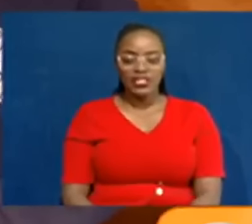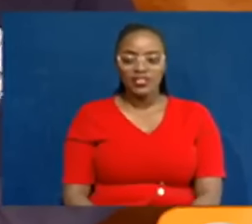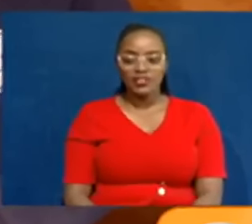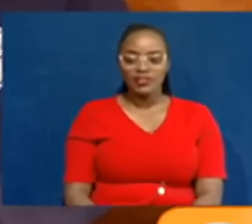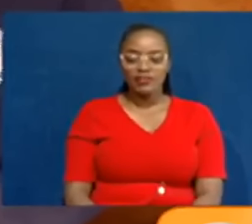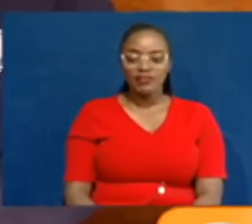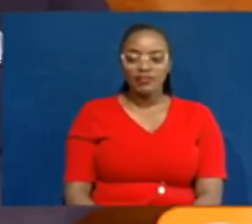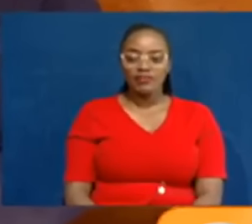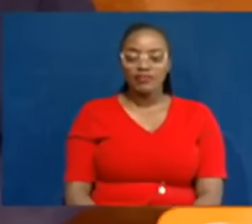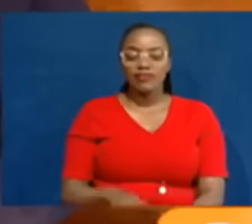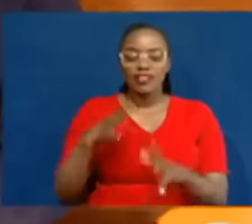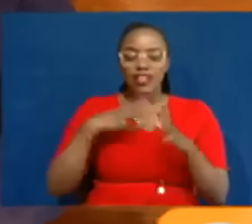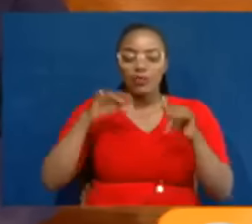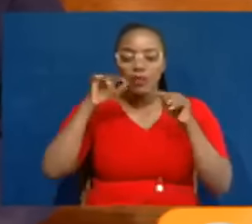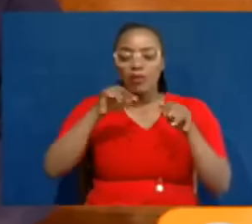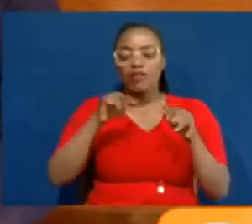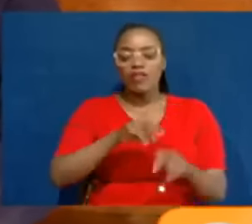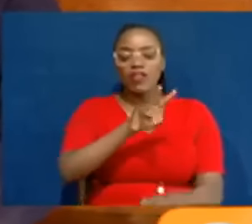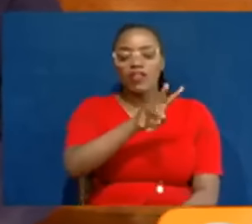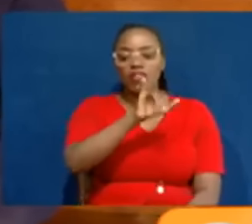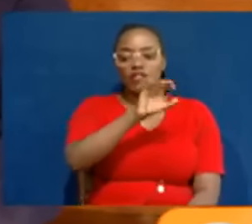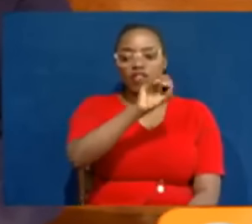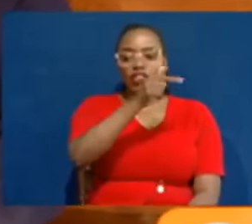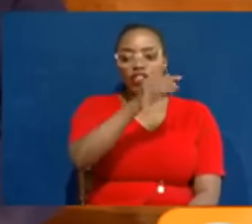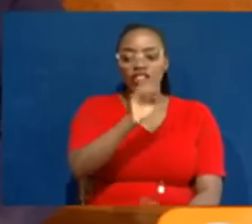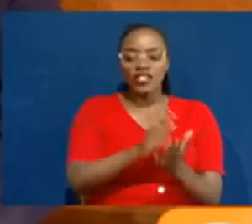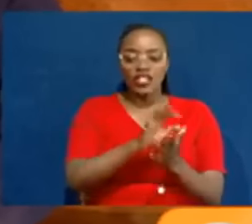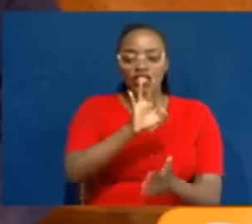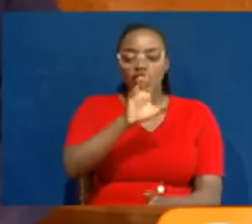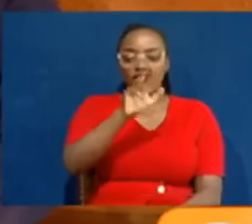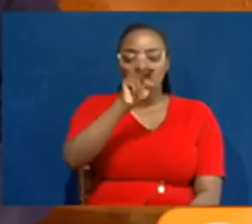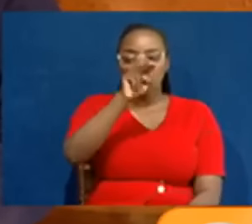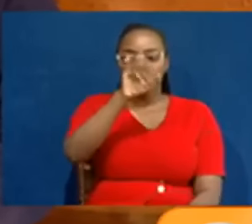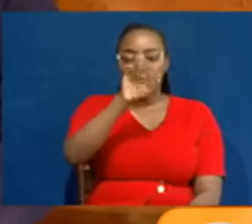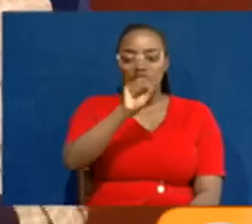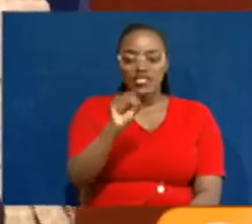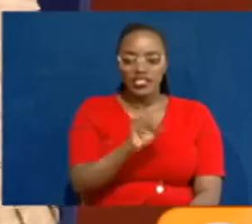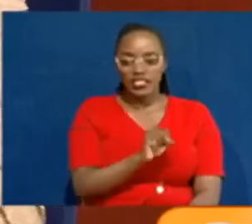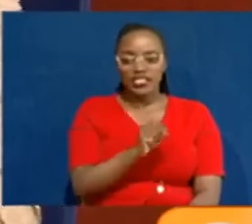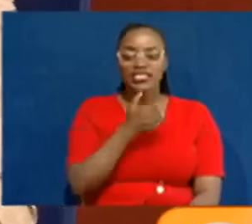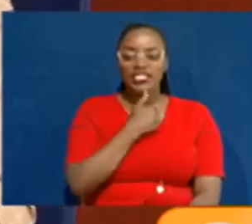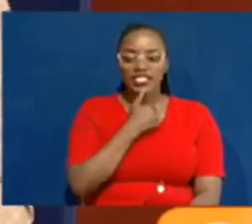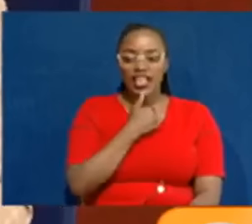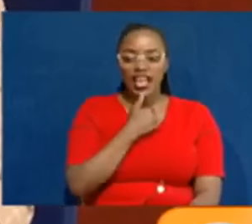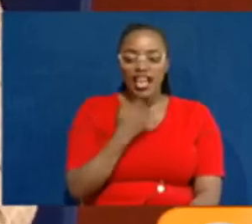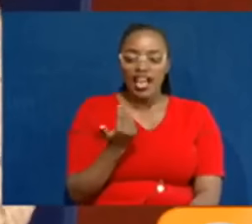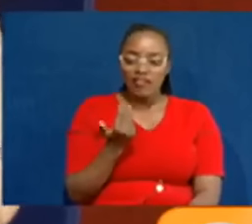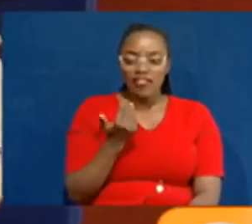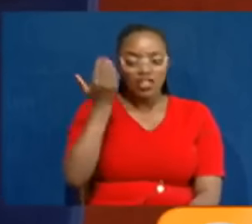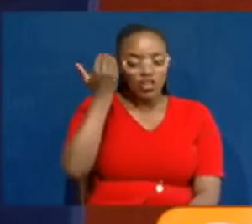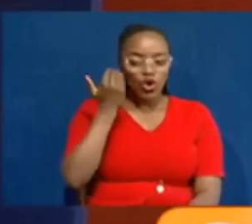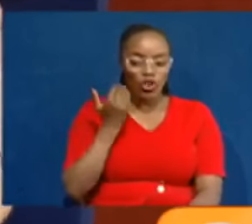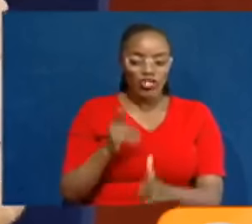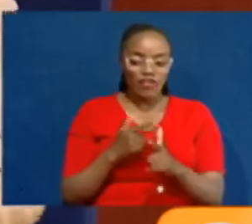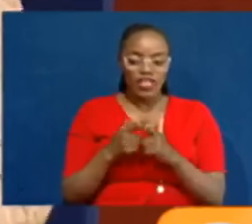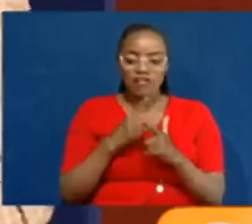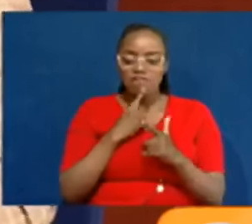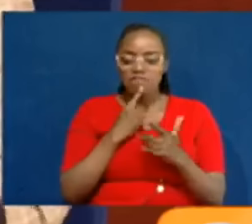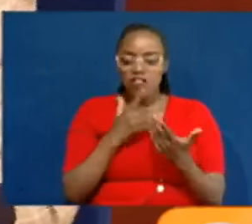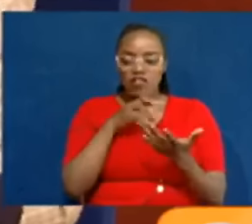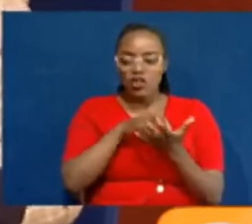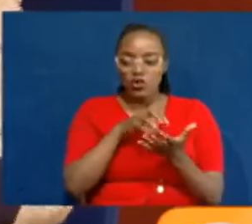The accused, Violet Ndokweli Jodi and Francis Mwima, were arraigned in a Milimani law court Monday and charged with stealing